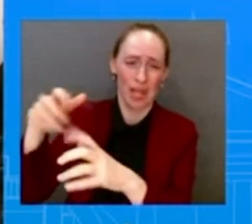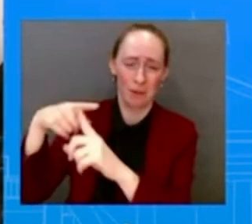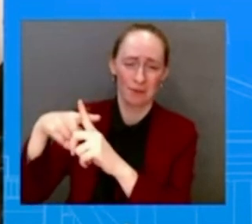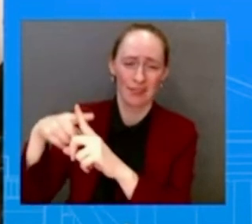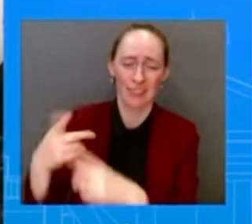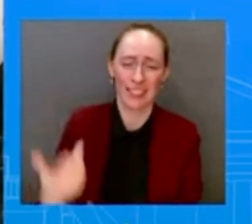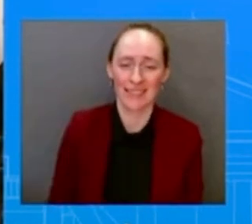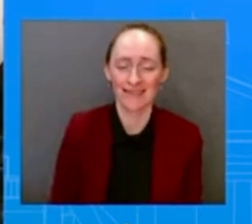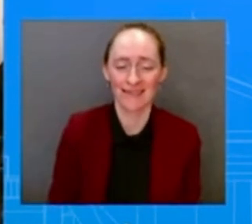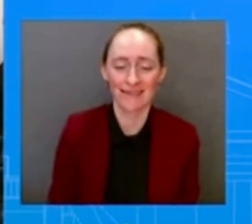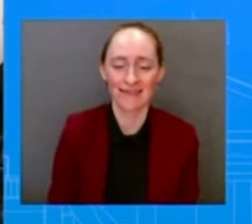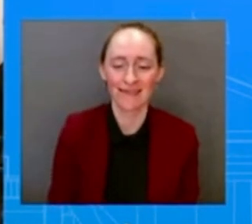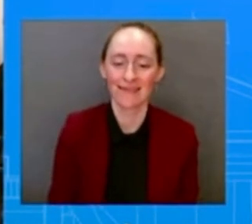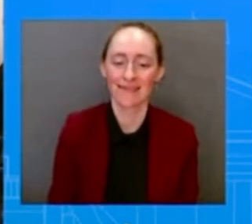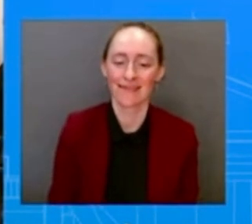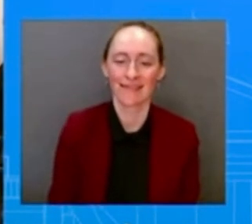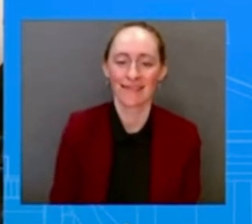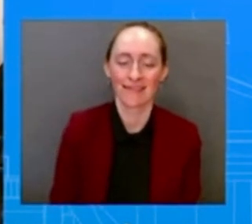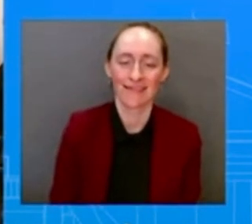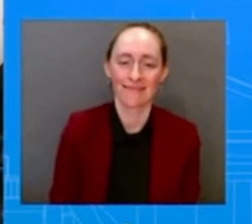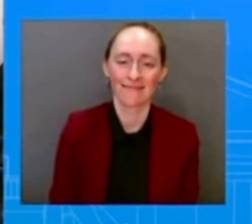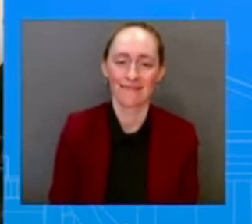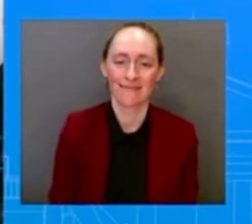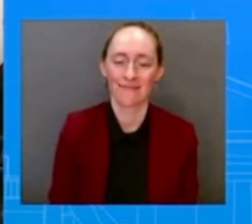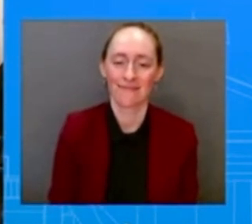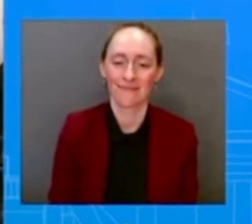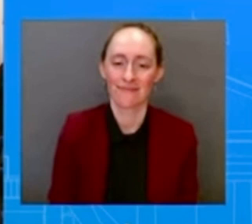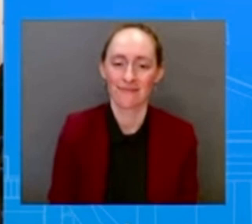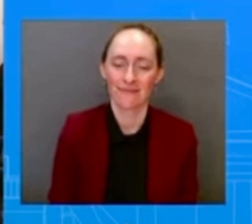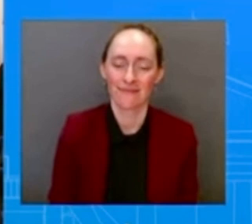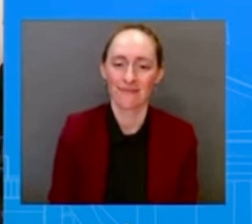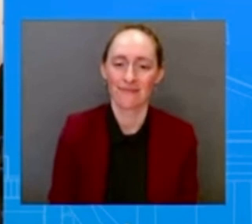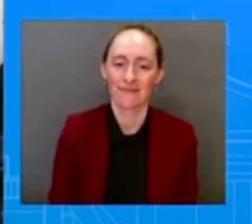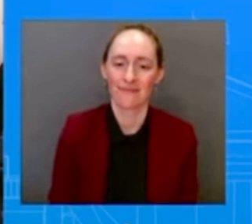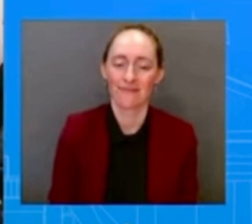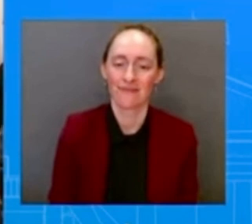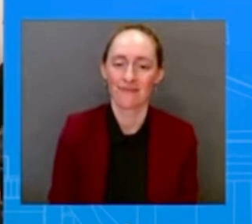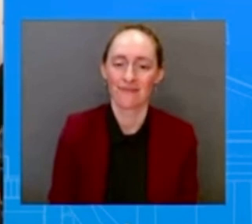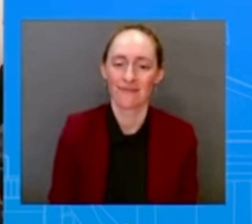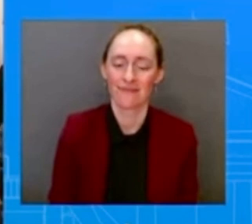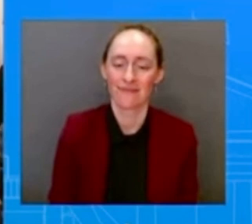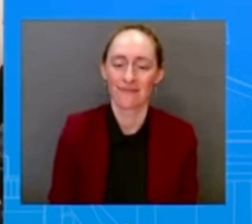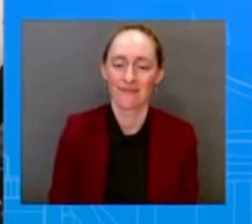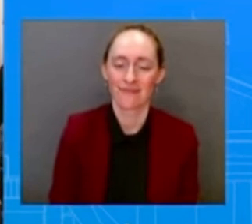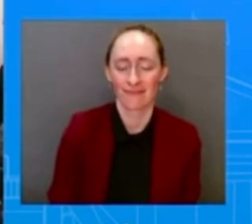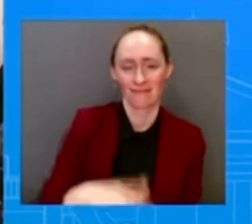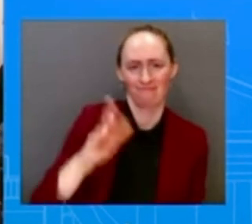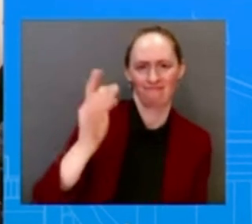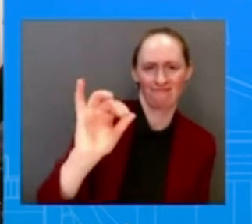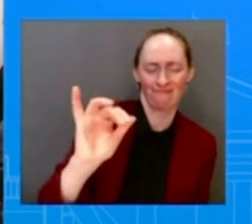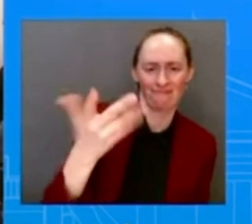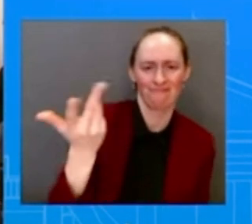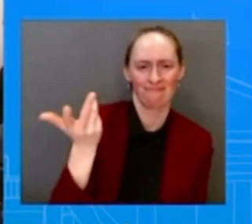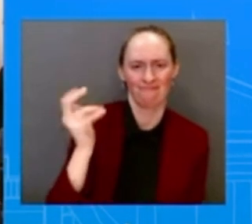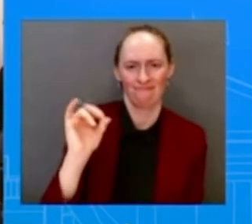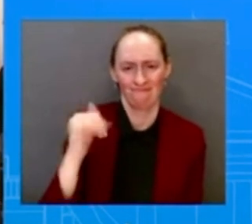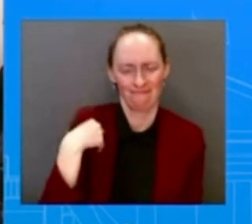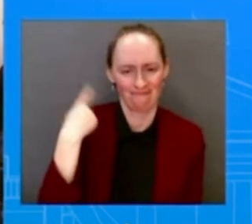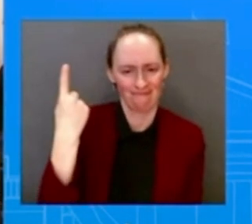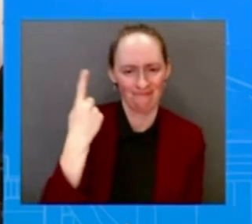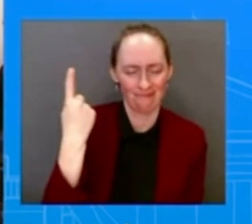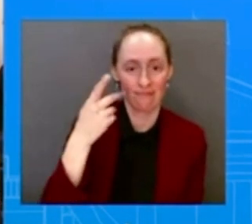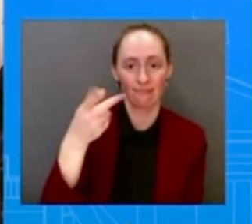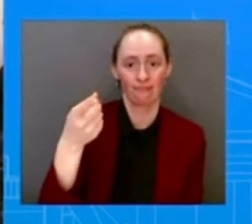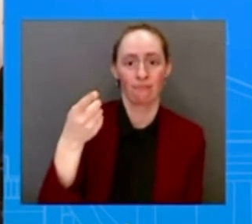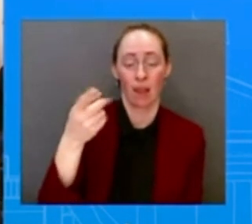Given how little was known about this object at the time that our forces shot it down, is